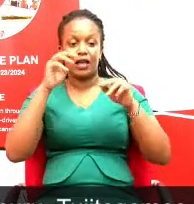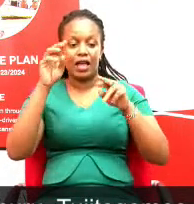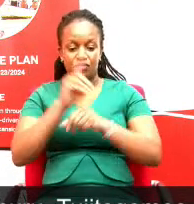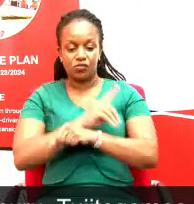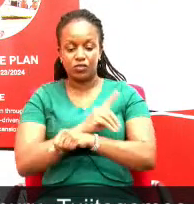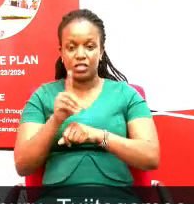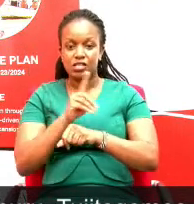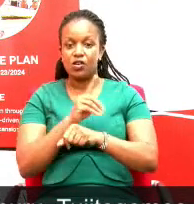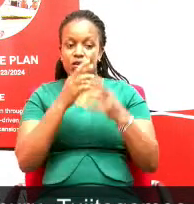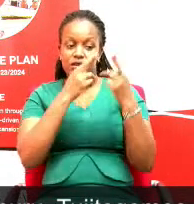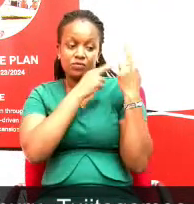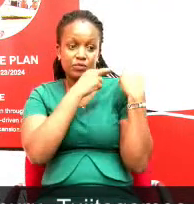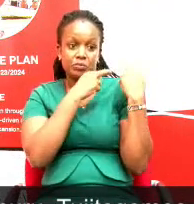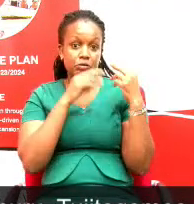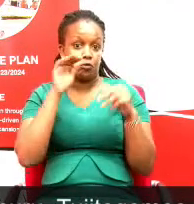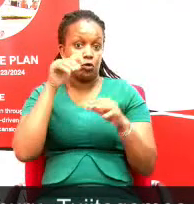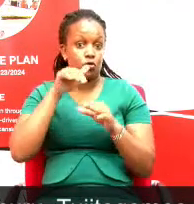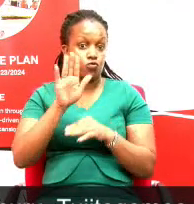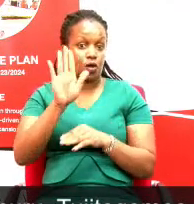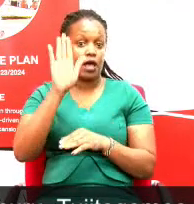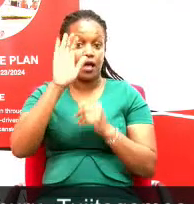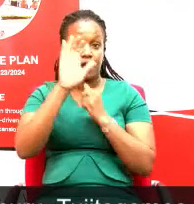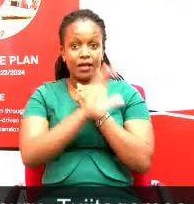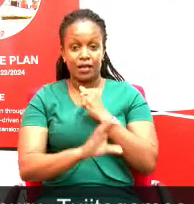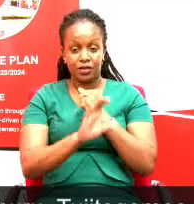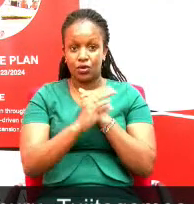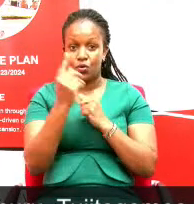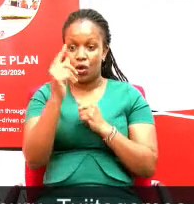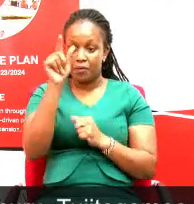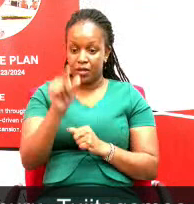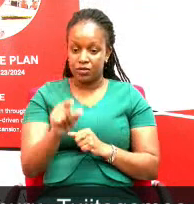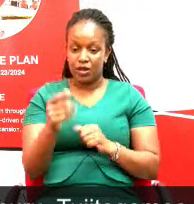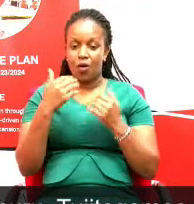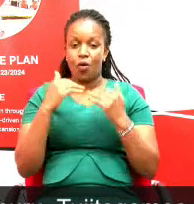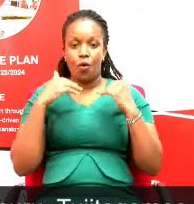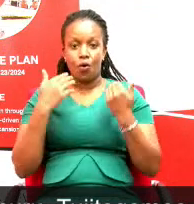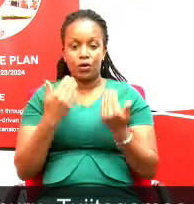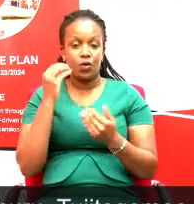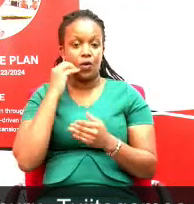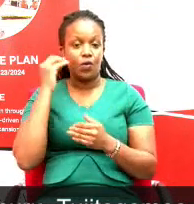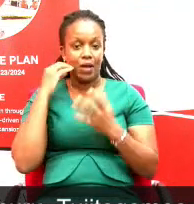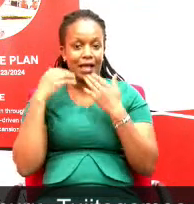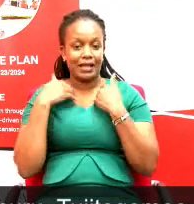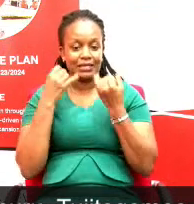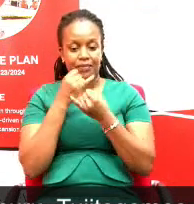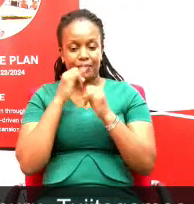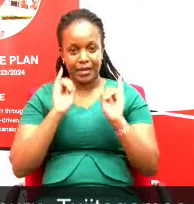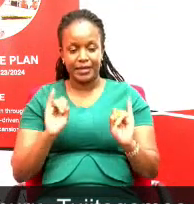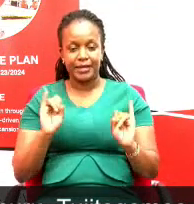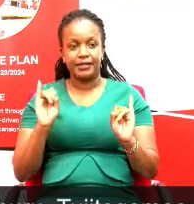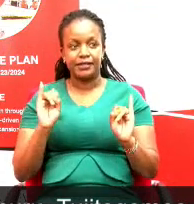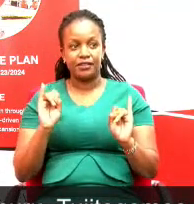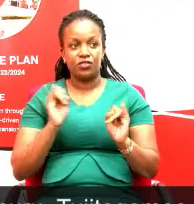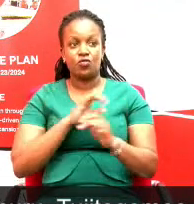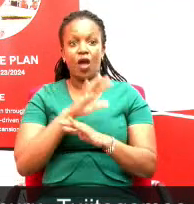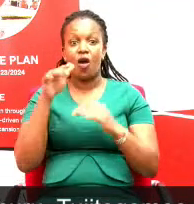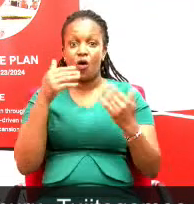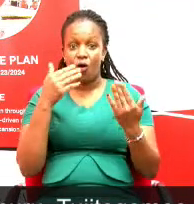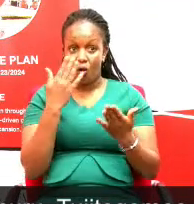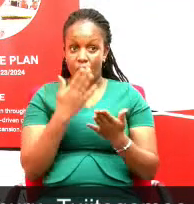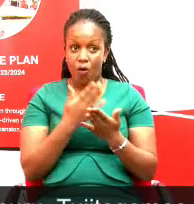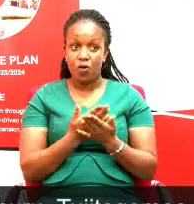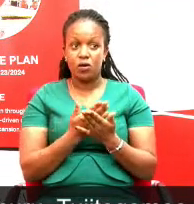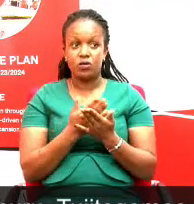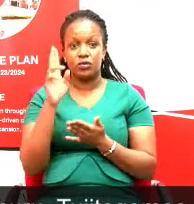country. When one person or a home is independent, without begging from any other person, you are all dressing your